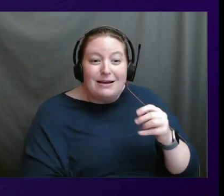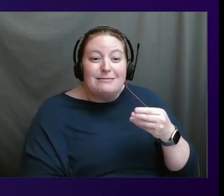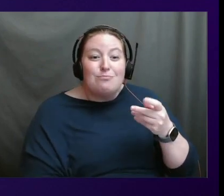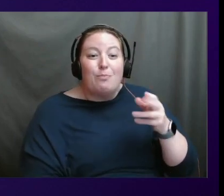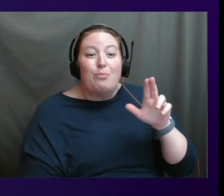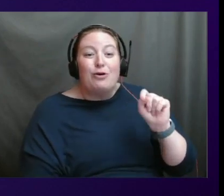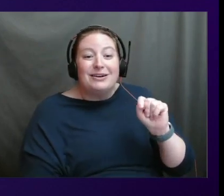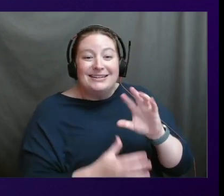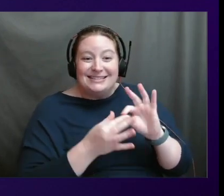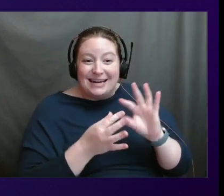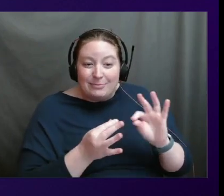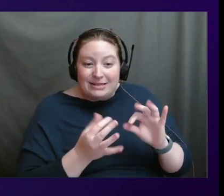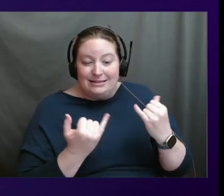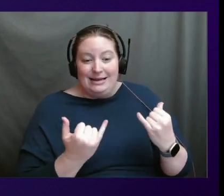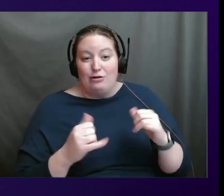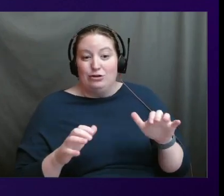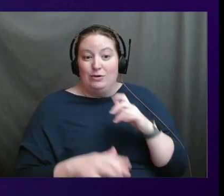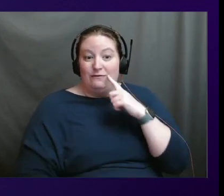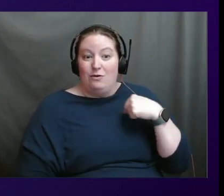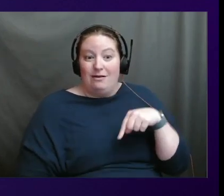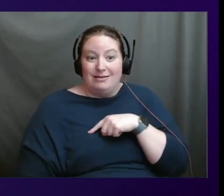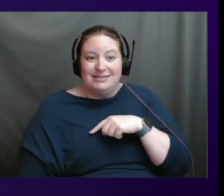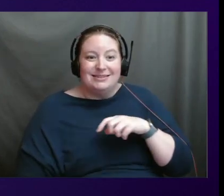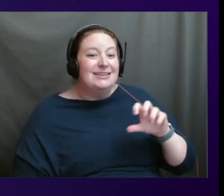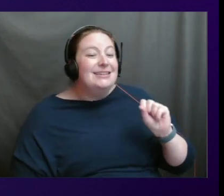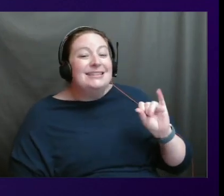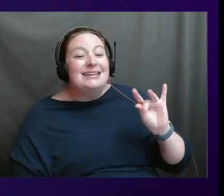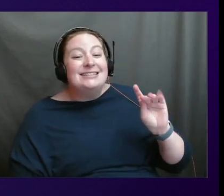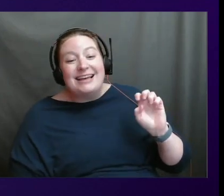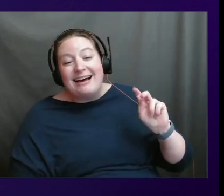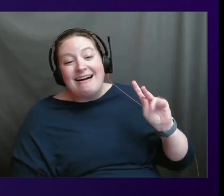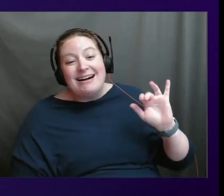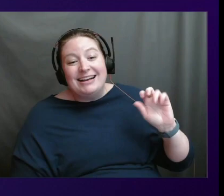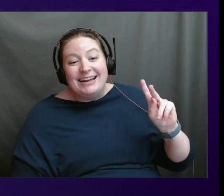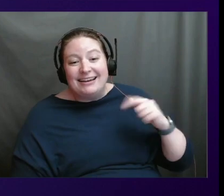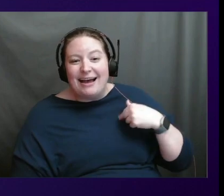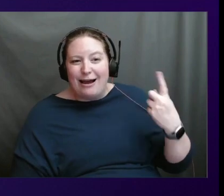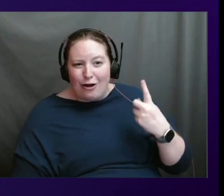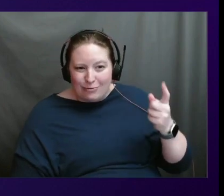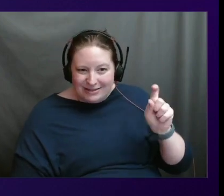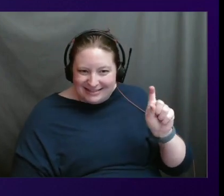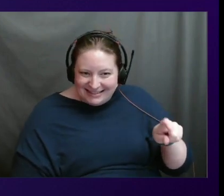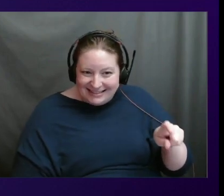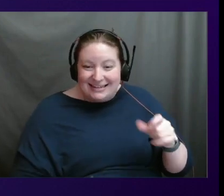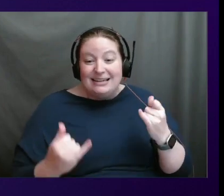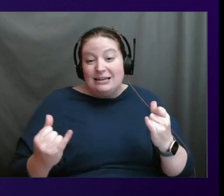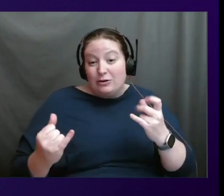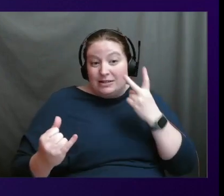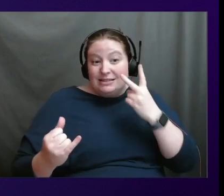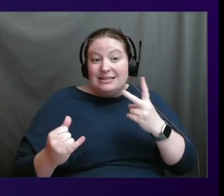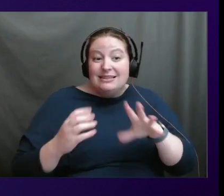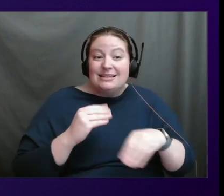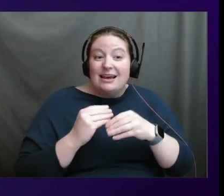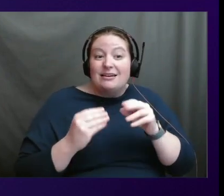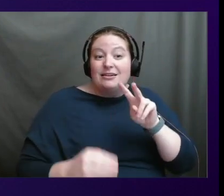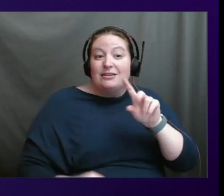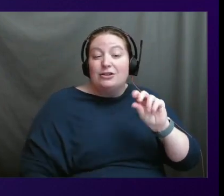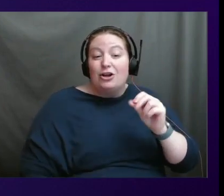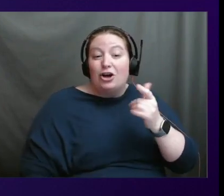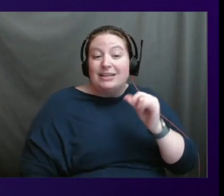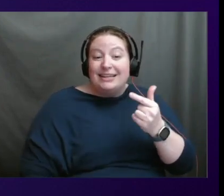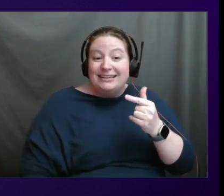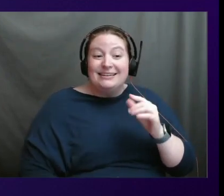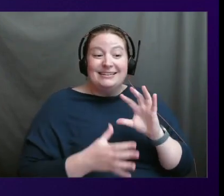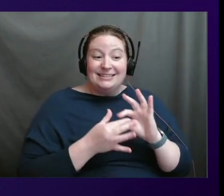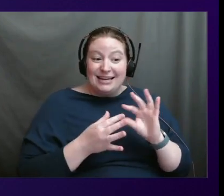it's doing that for us, the sidekick I always needed. So now, as you can see, it's added that logging statement, and we've got a complete function that's ready